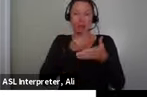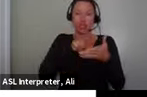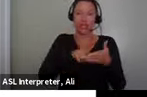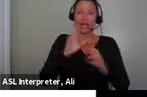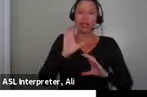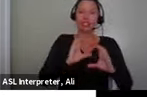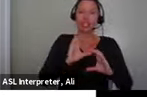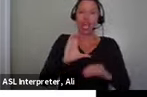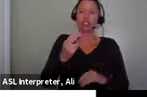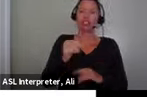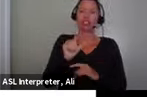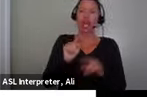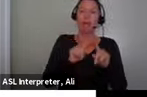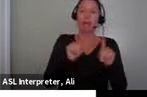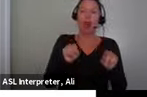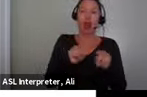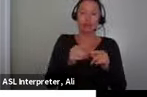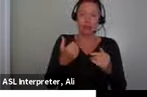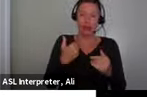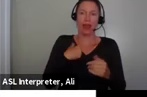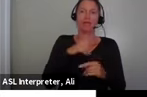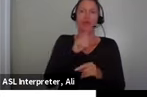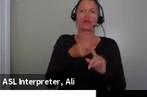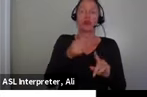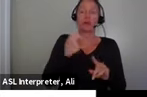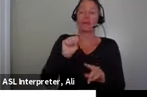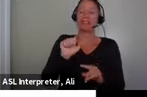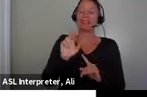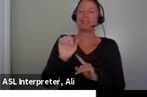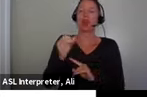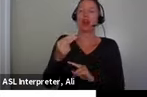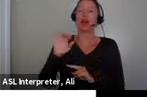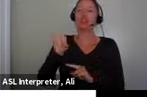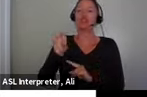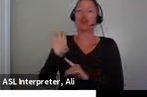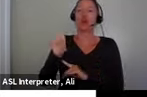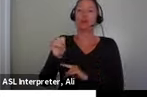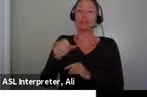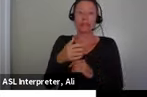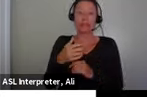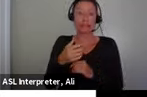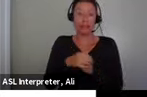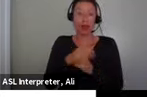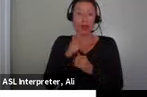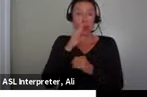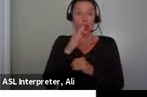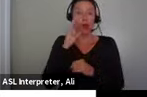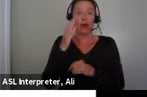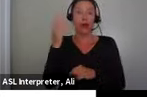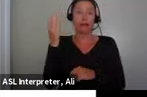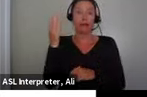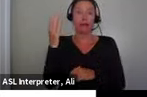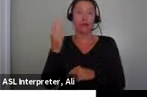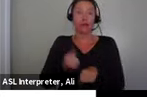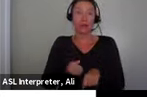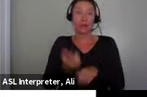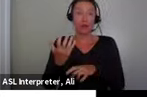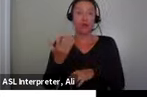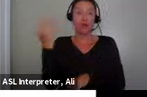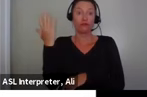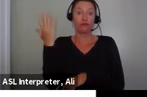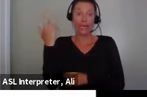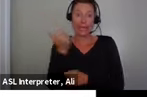other questions. We have a question from Sarah Jones. She says, are any trees going to be removed on the SRJC